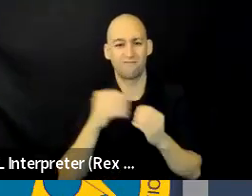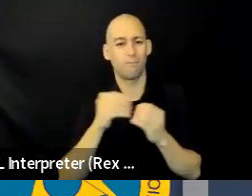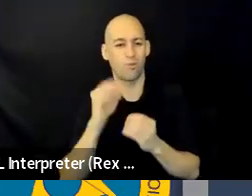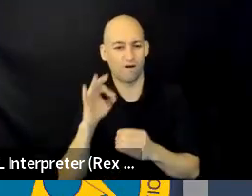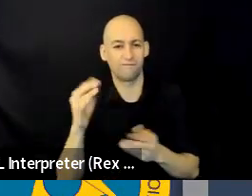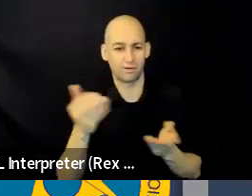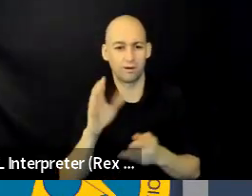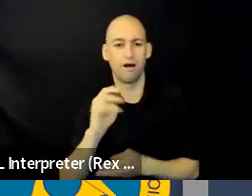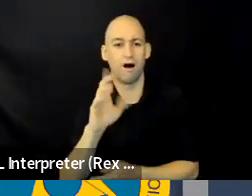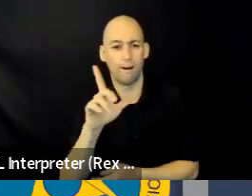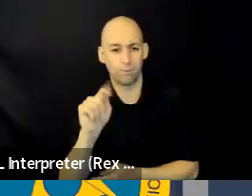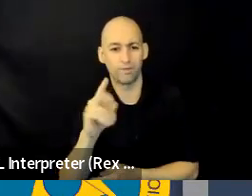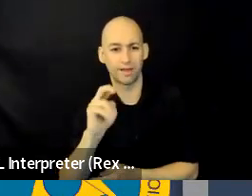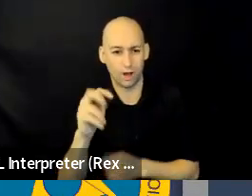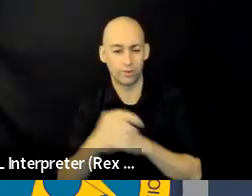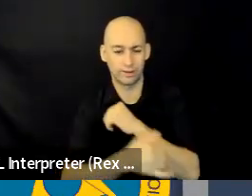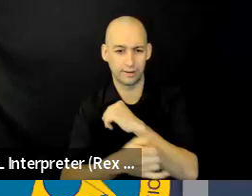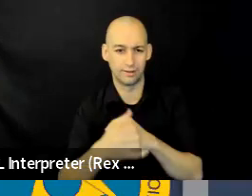But By the way.